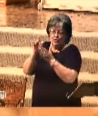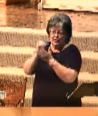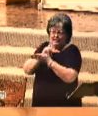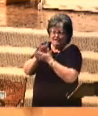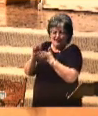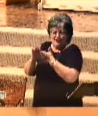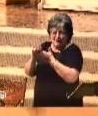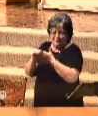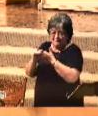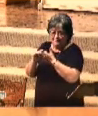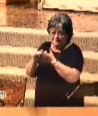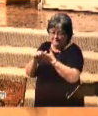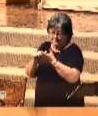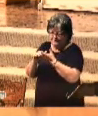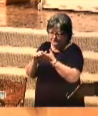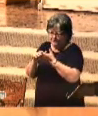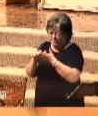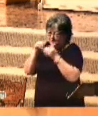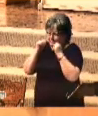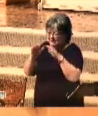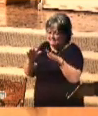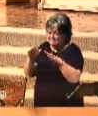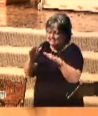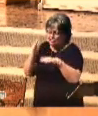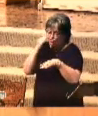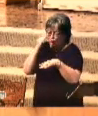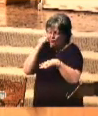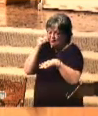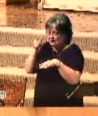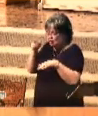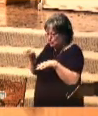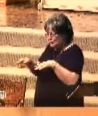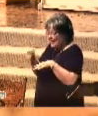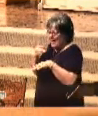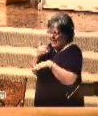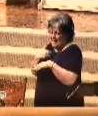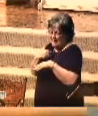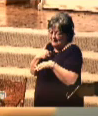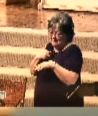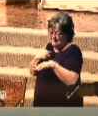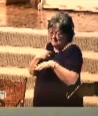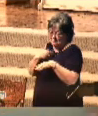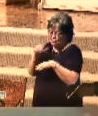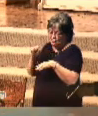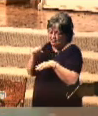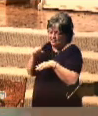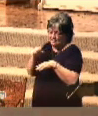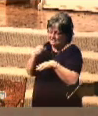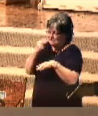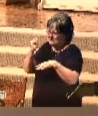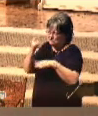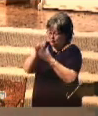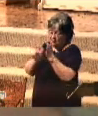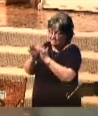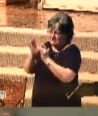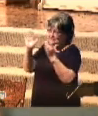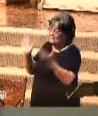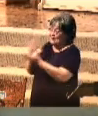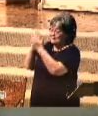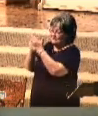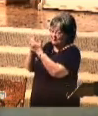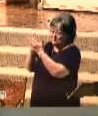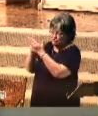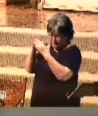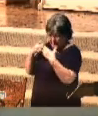divine. The blessed assurance that she has. And by the way, she sees Jesus face to face. She's